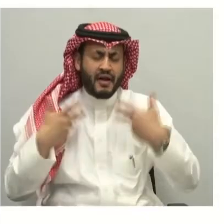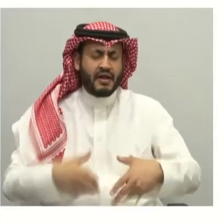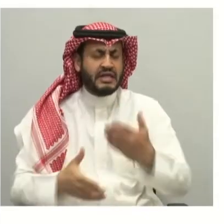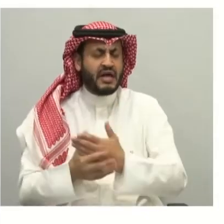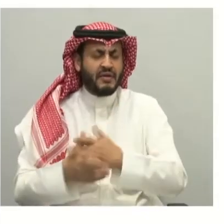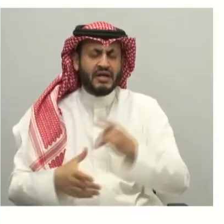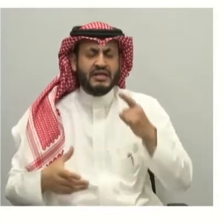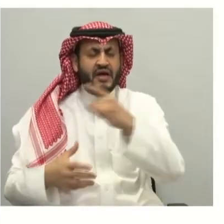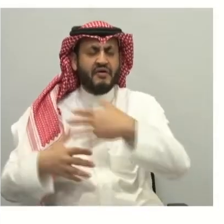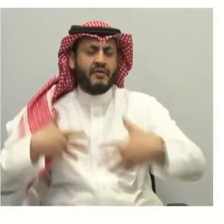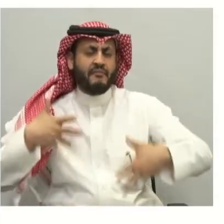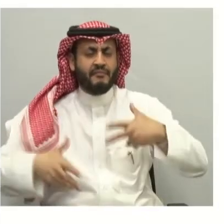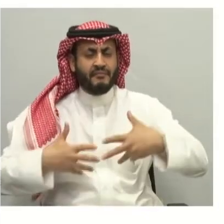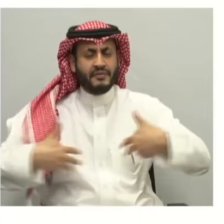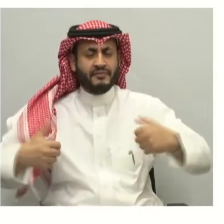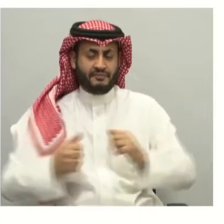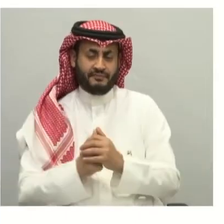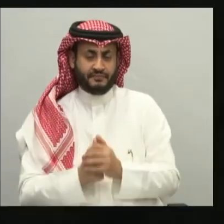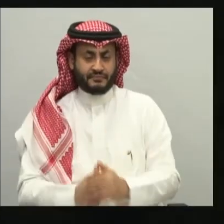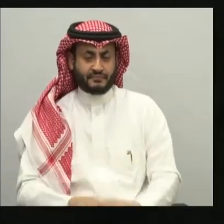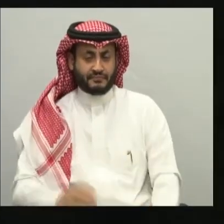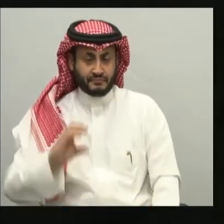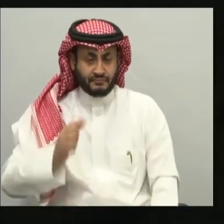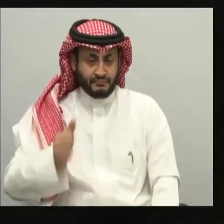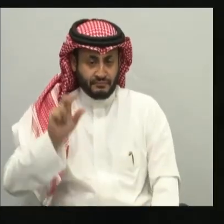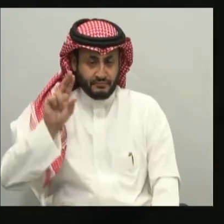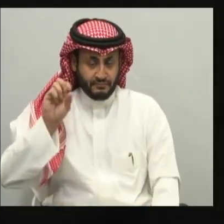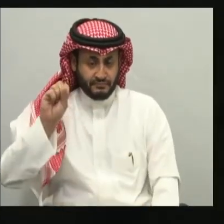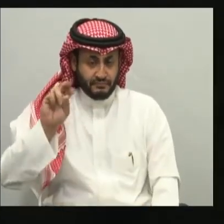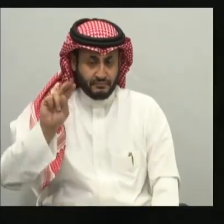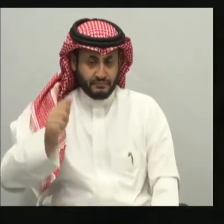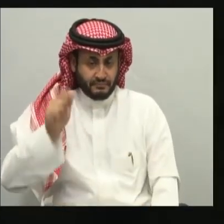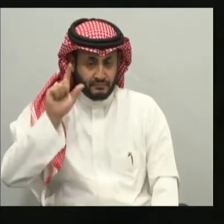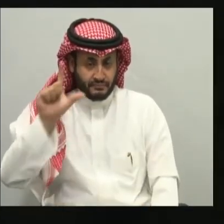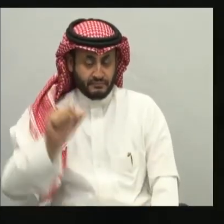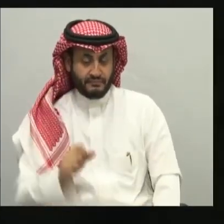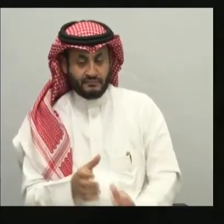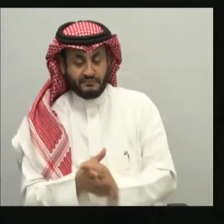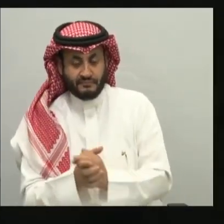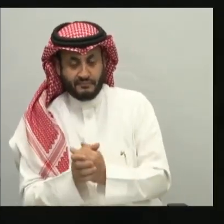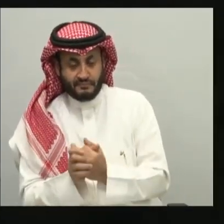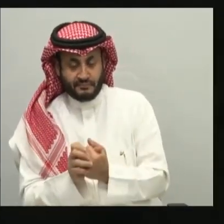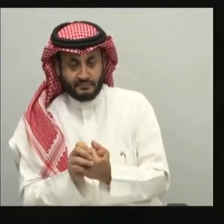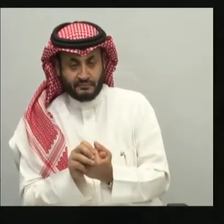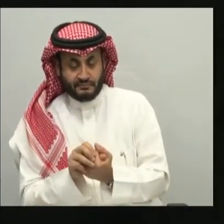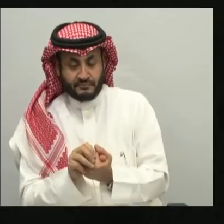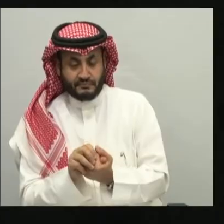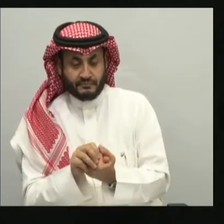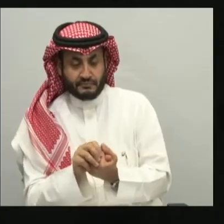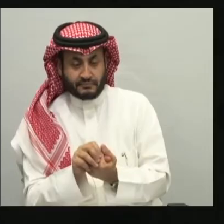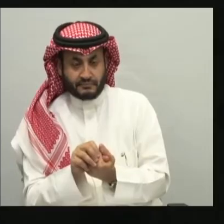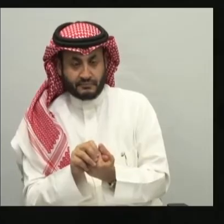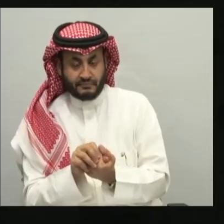his clothes is casual. Casual. It means that the kind of clothes that you can wear when you go shopping or when you